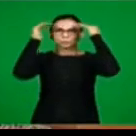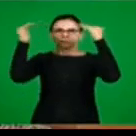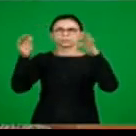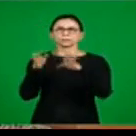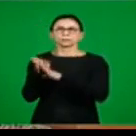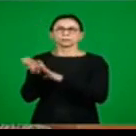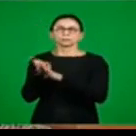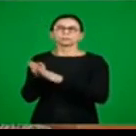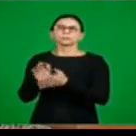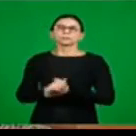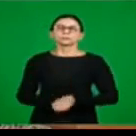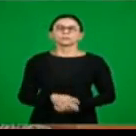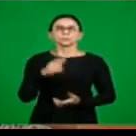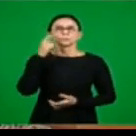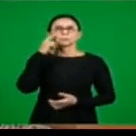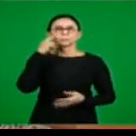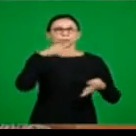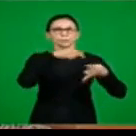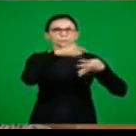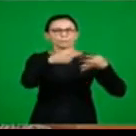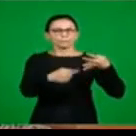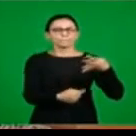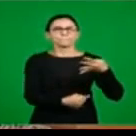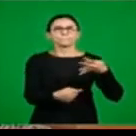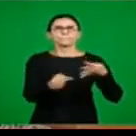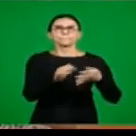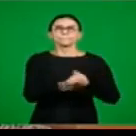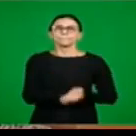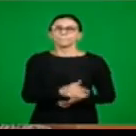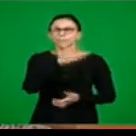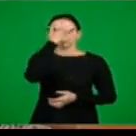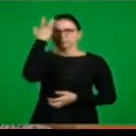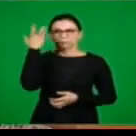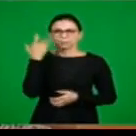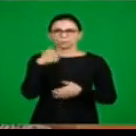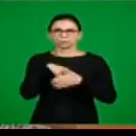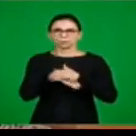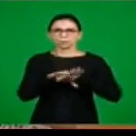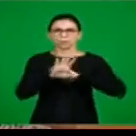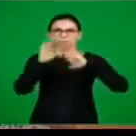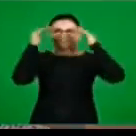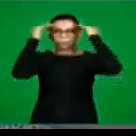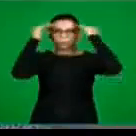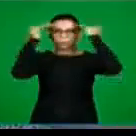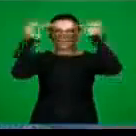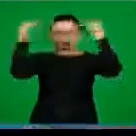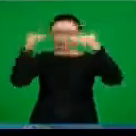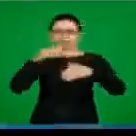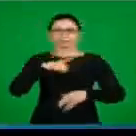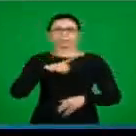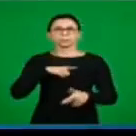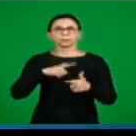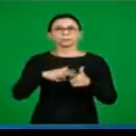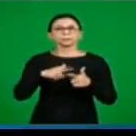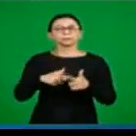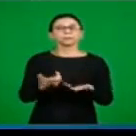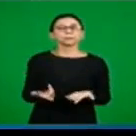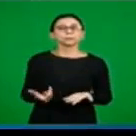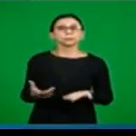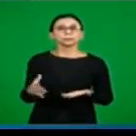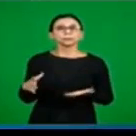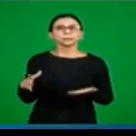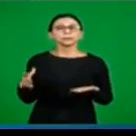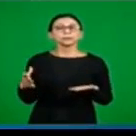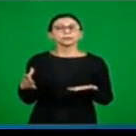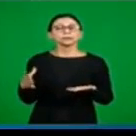those results to answer these recommendations? The result is the faithful who keeps it. He will keep what? Because he